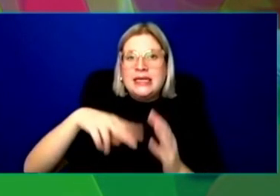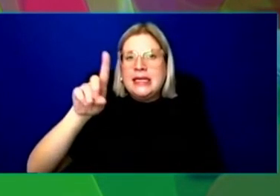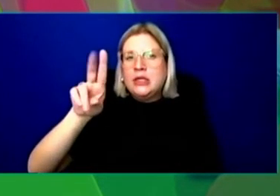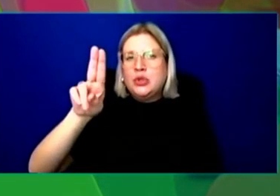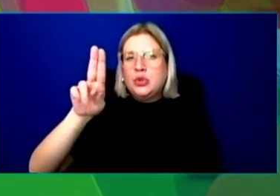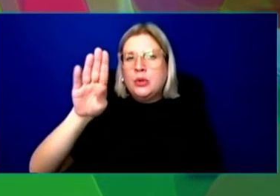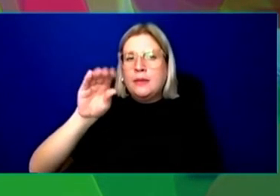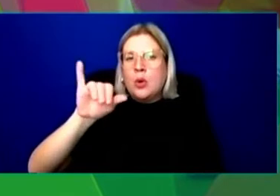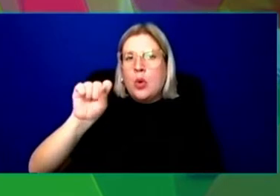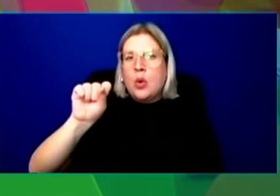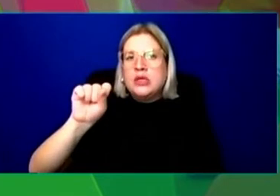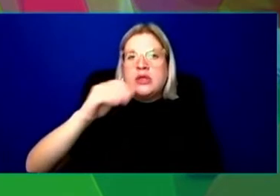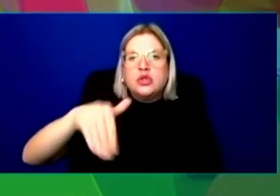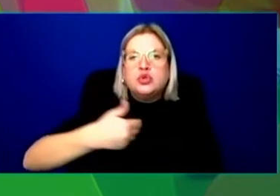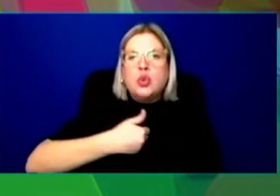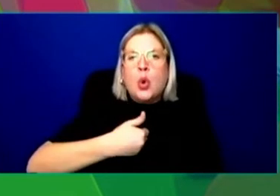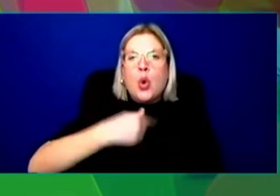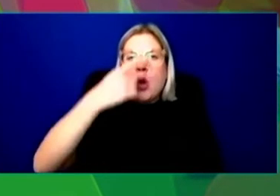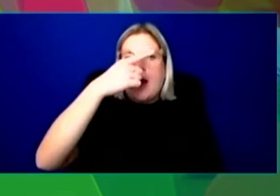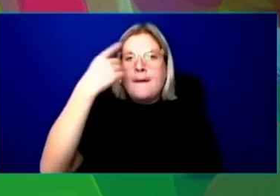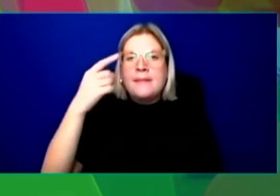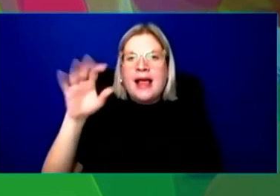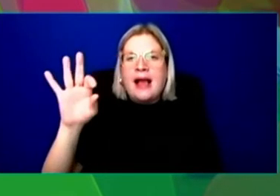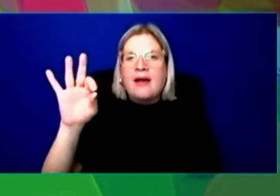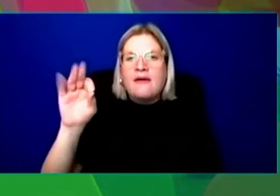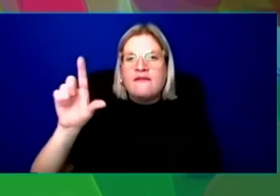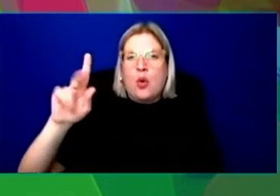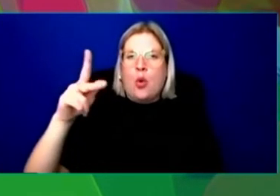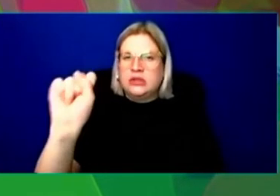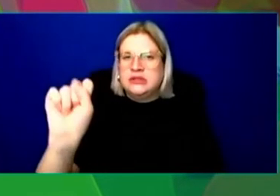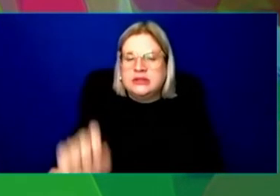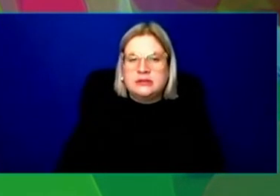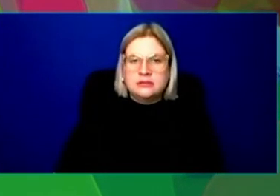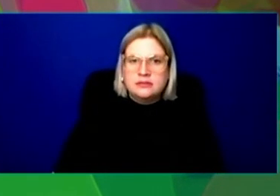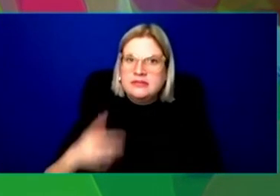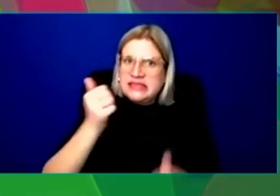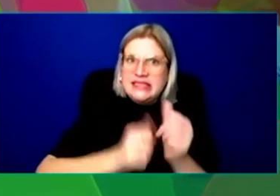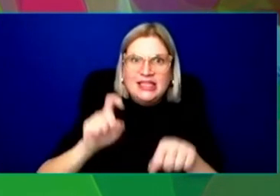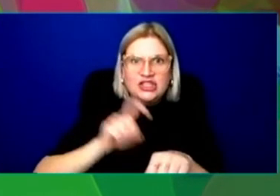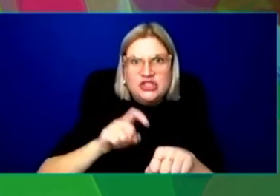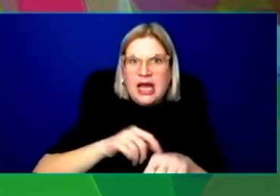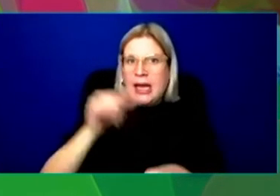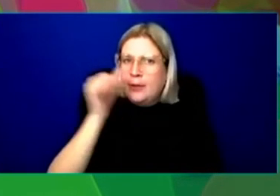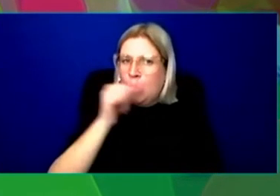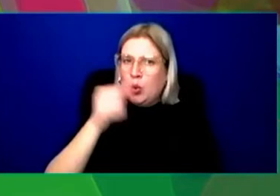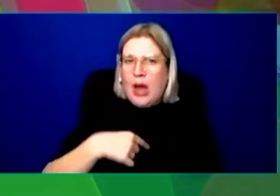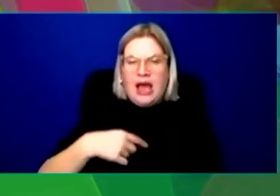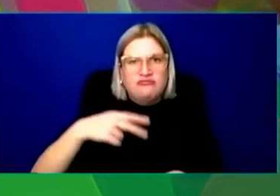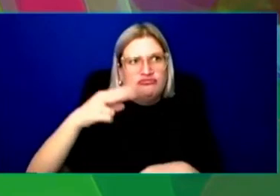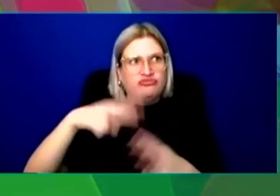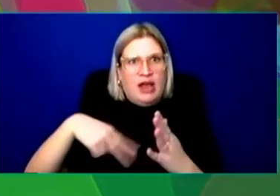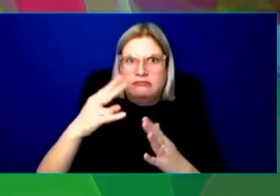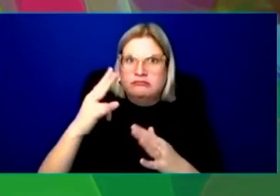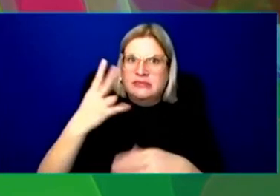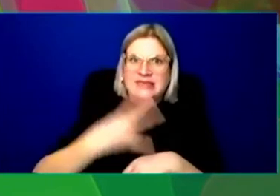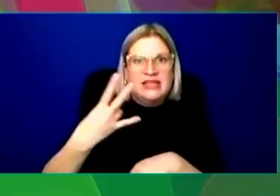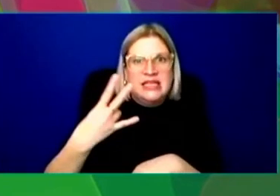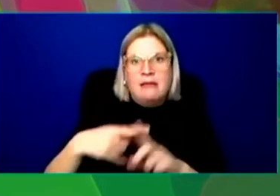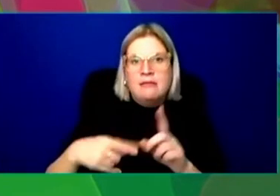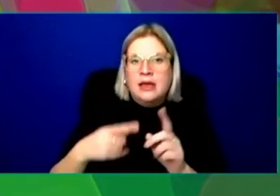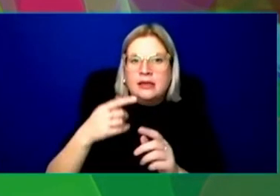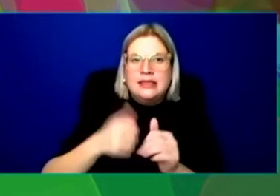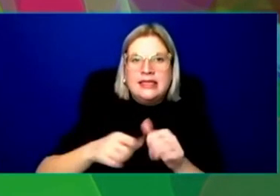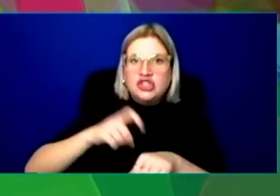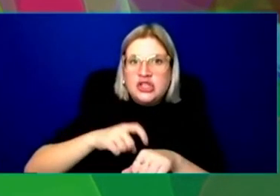The Souls of Black Folk for like the seventh time. And every single time, like you said, John, you mentioned Du Bois, but every single time you read some of